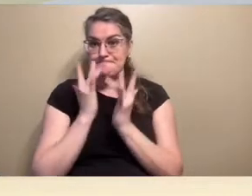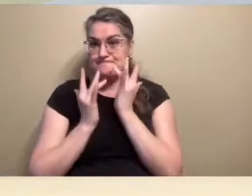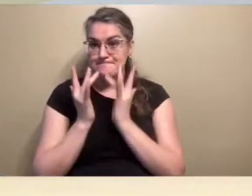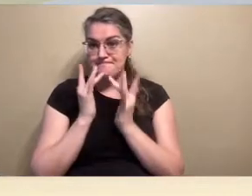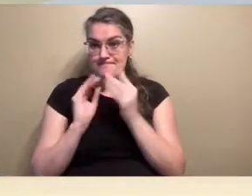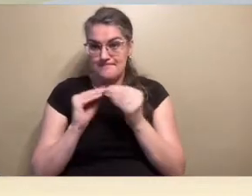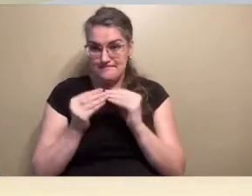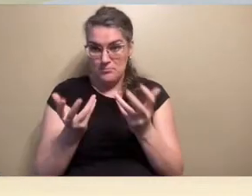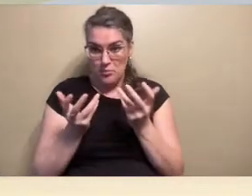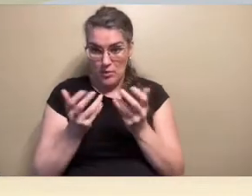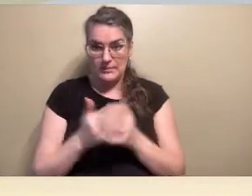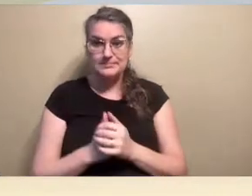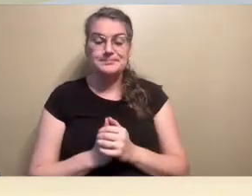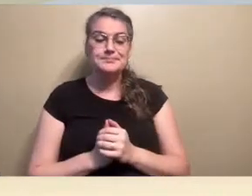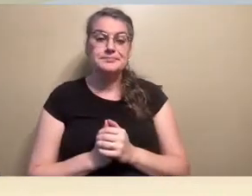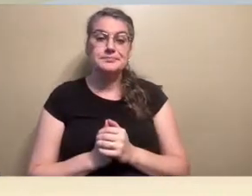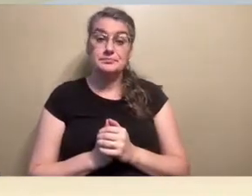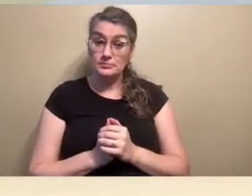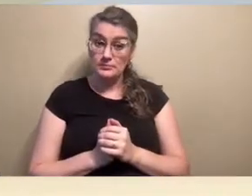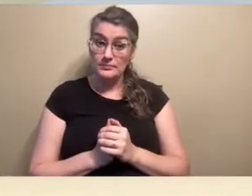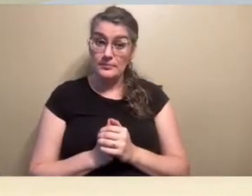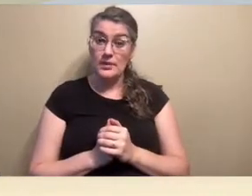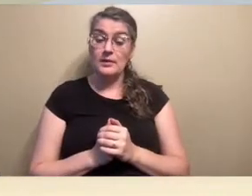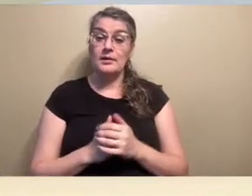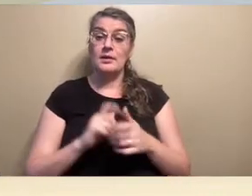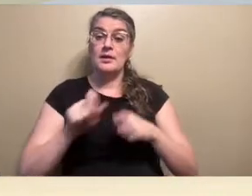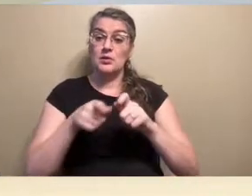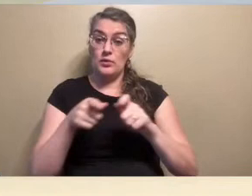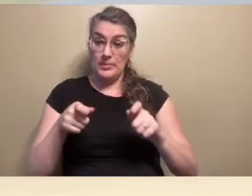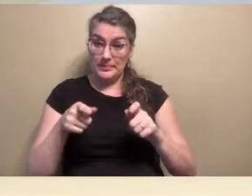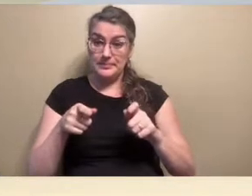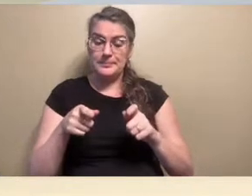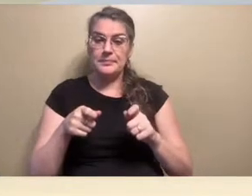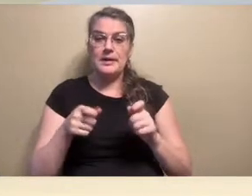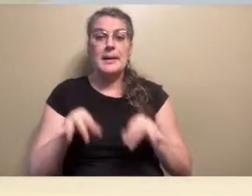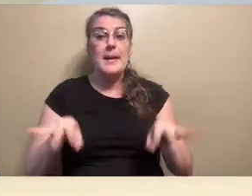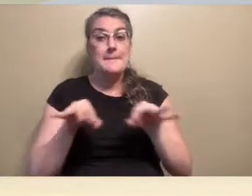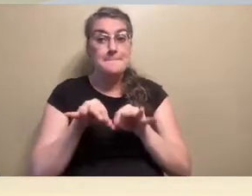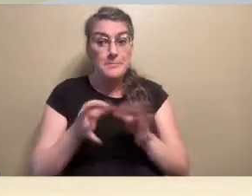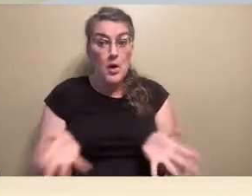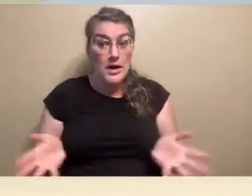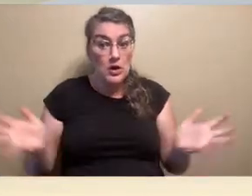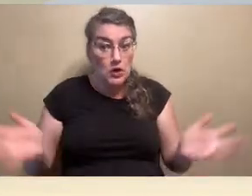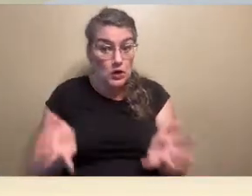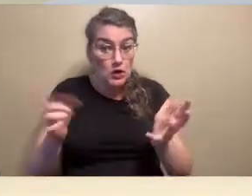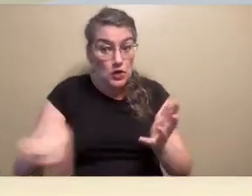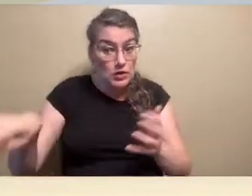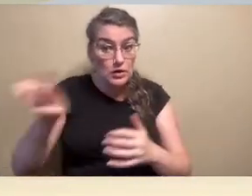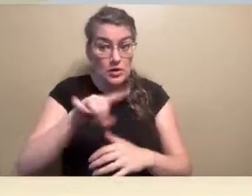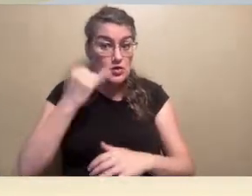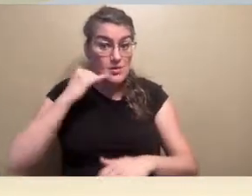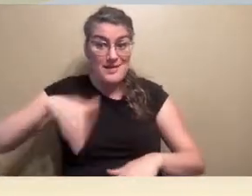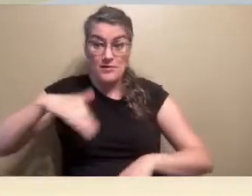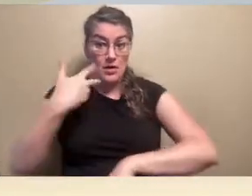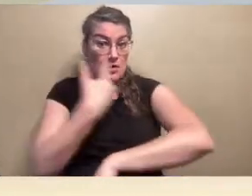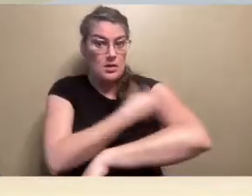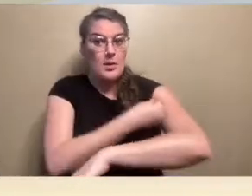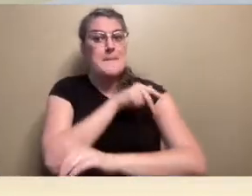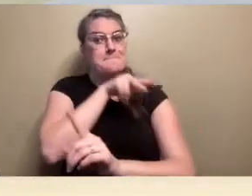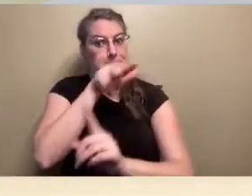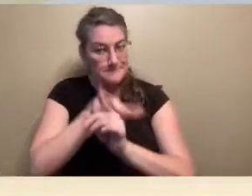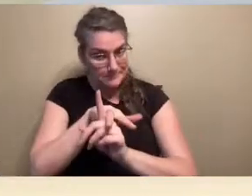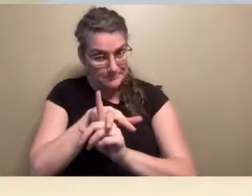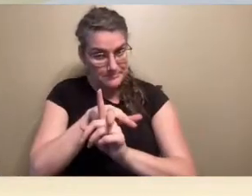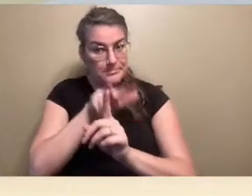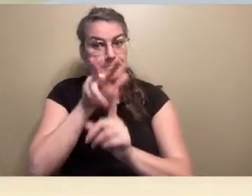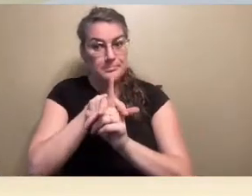In conclusion, all islanders who are eligible to be immunized against COVID-19 are urged to do so. If you've not received your